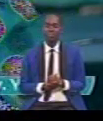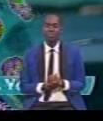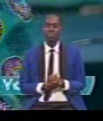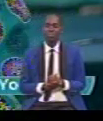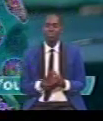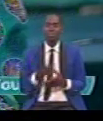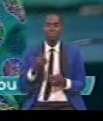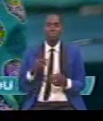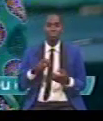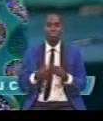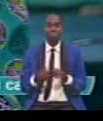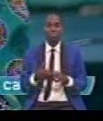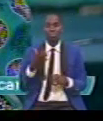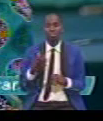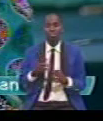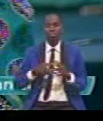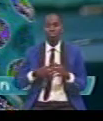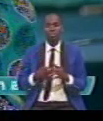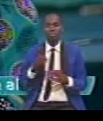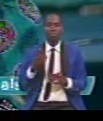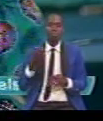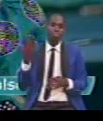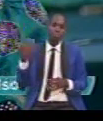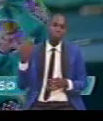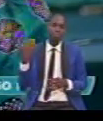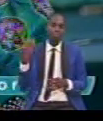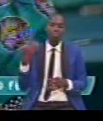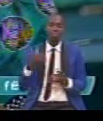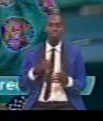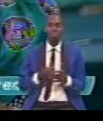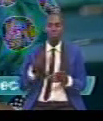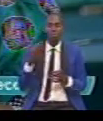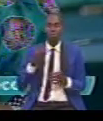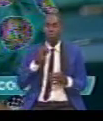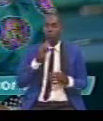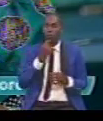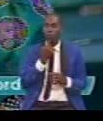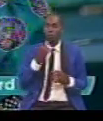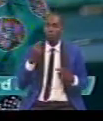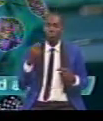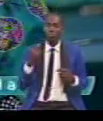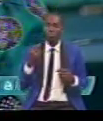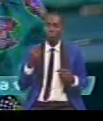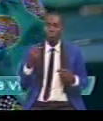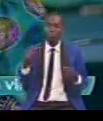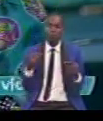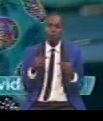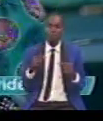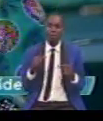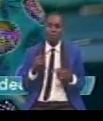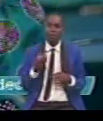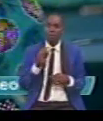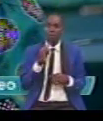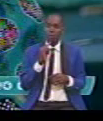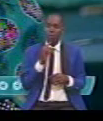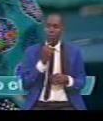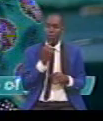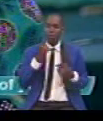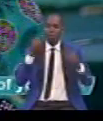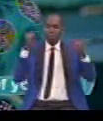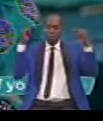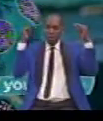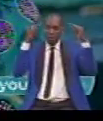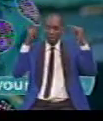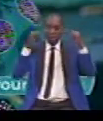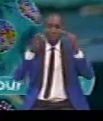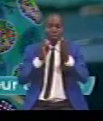it started some time back. So because it was severe, I was feeling a very terrible headache. I could not